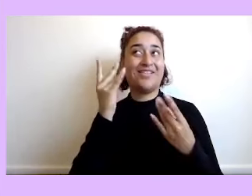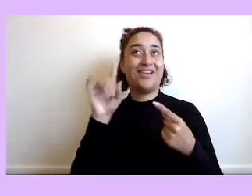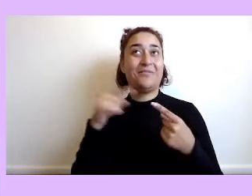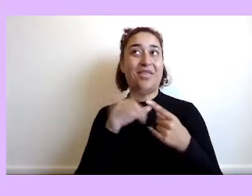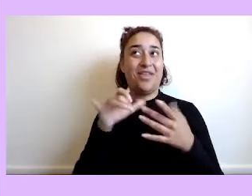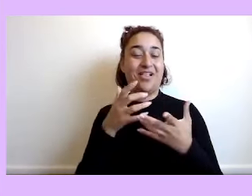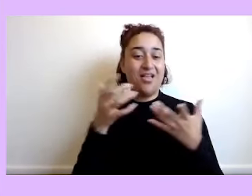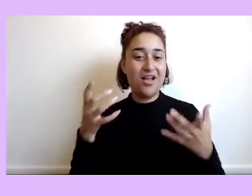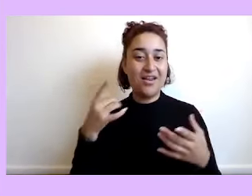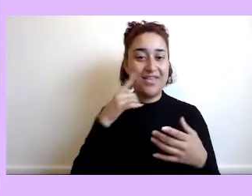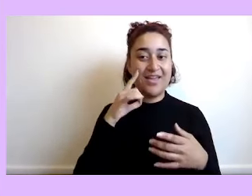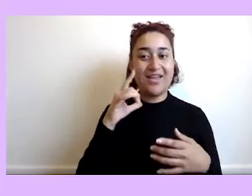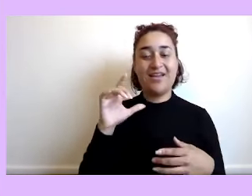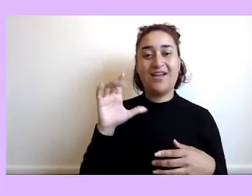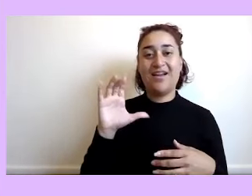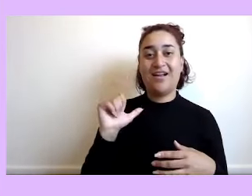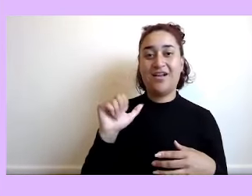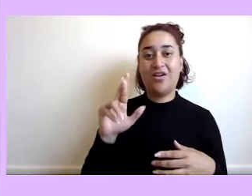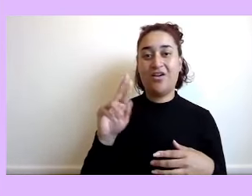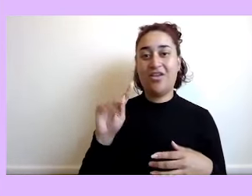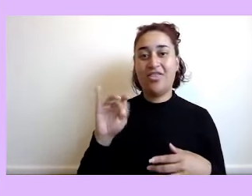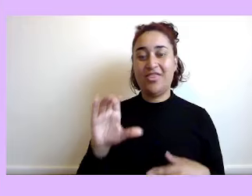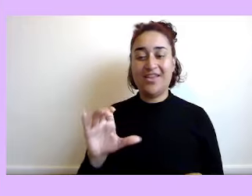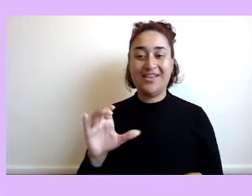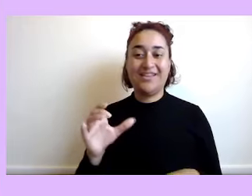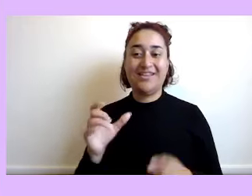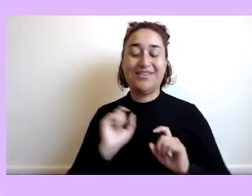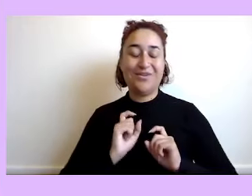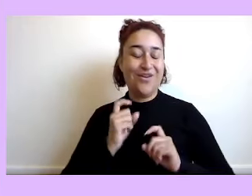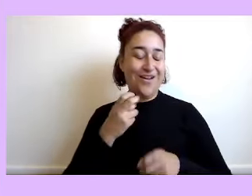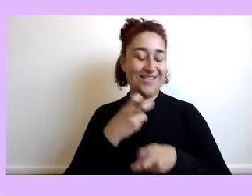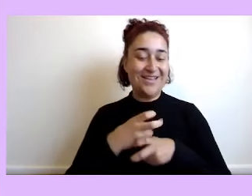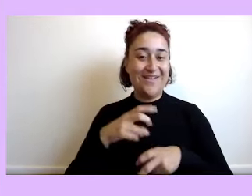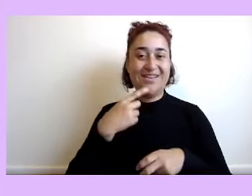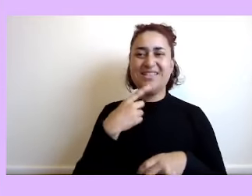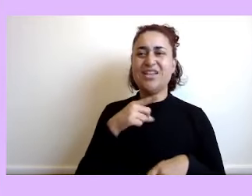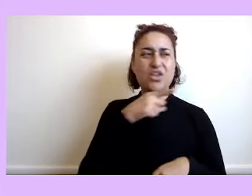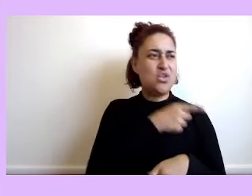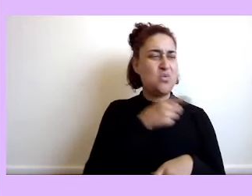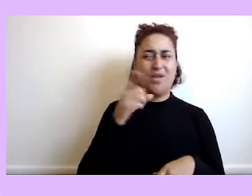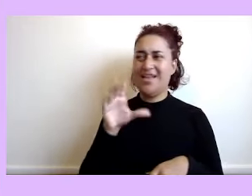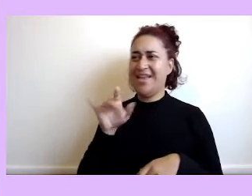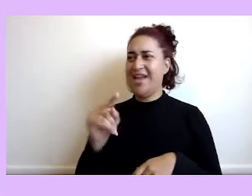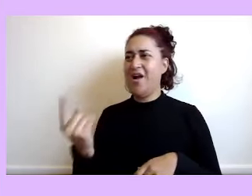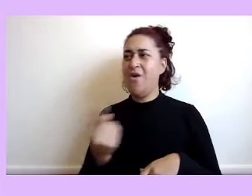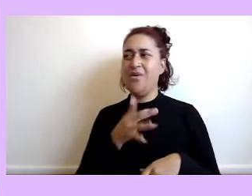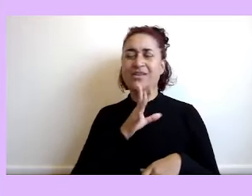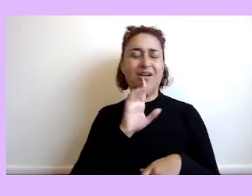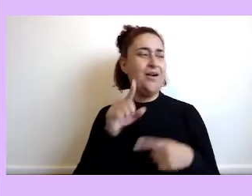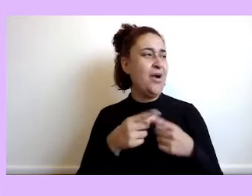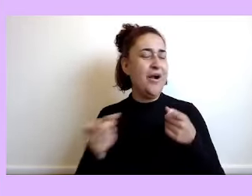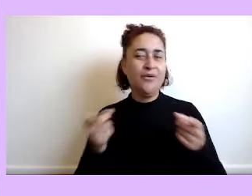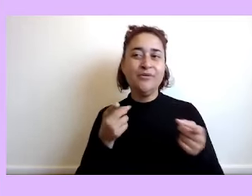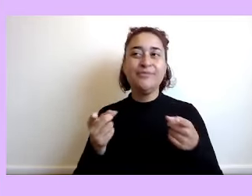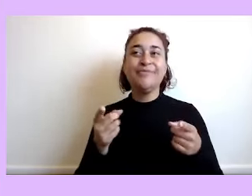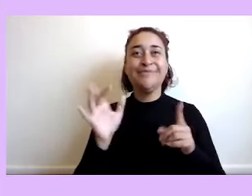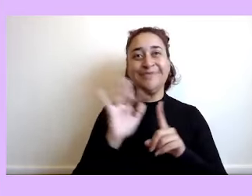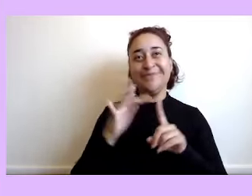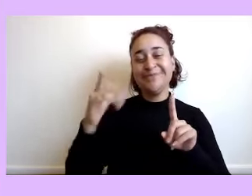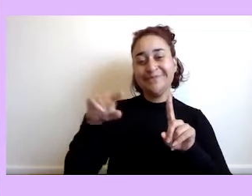say, like, Karthik gives me a hard time, Kat, because he always says, you and Kat always talk about, like, I know we're talking about bright spots,